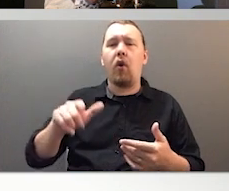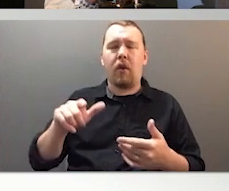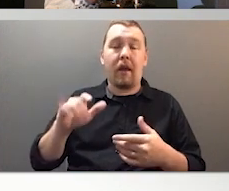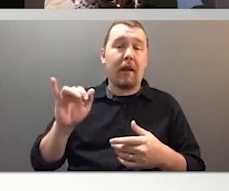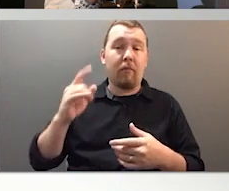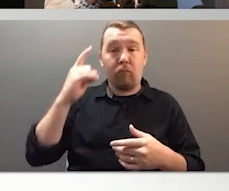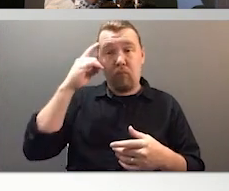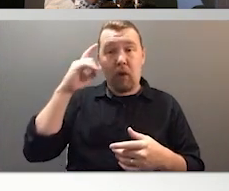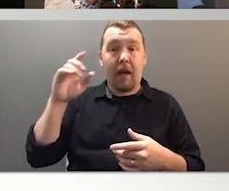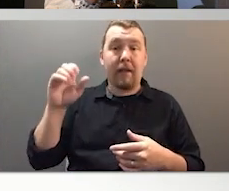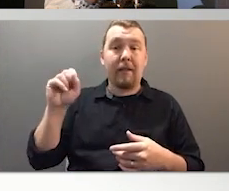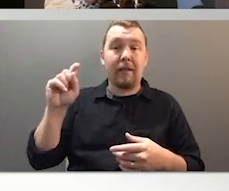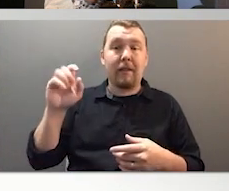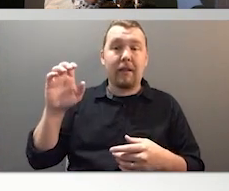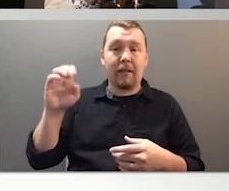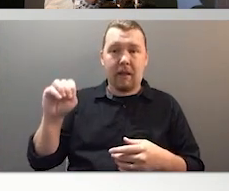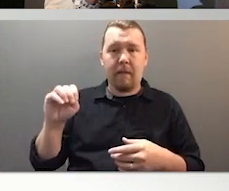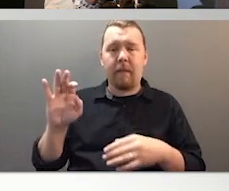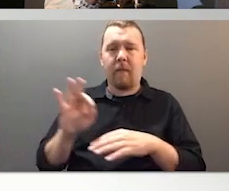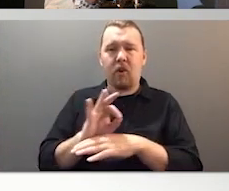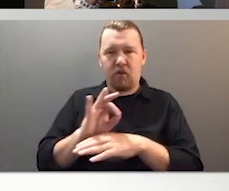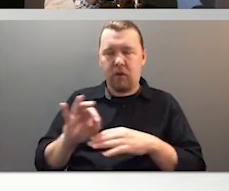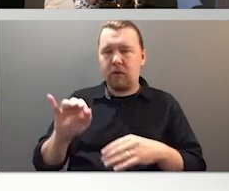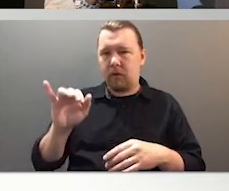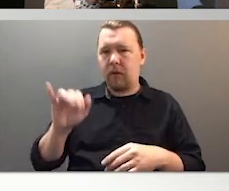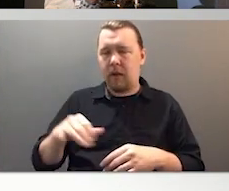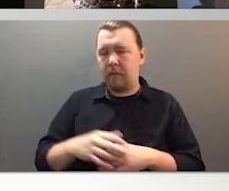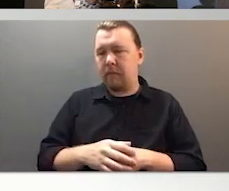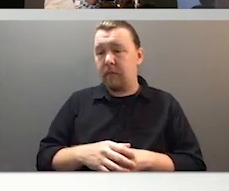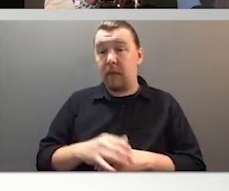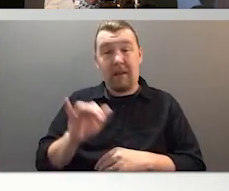start there. Well, if there's an issue there,